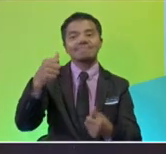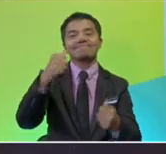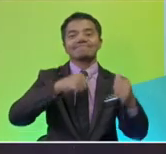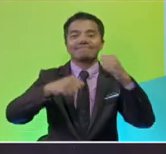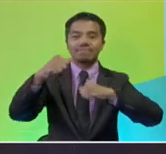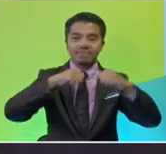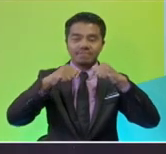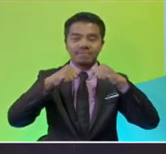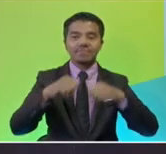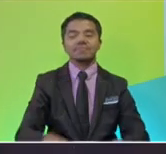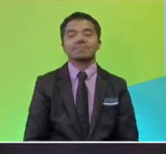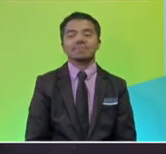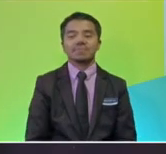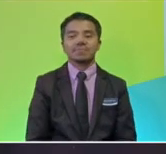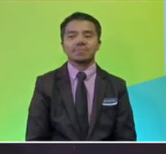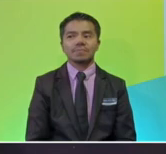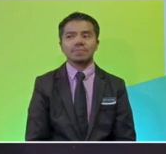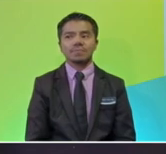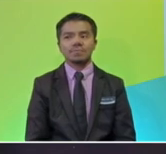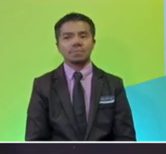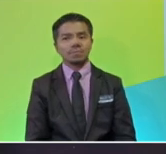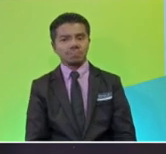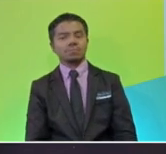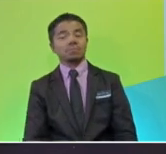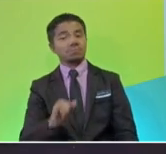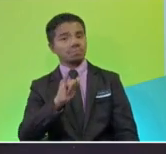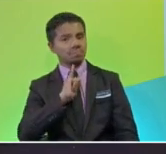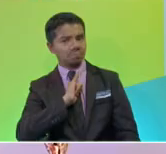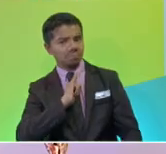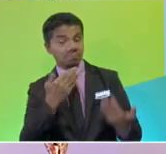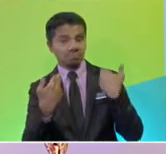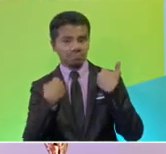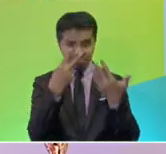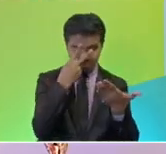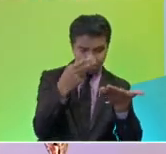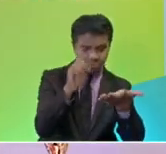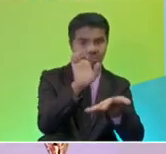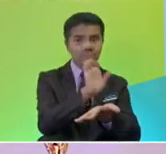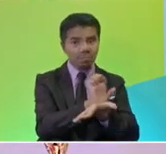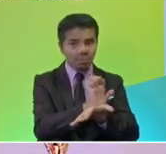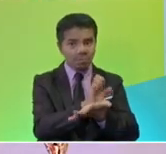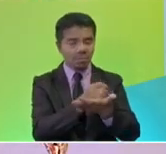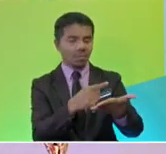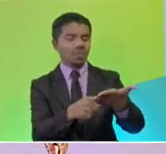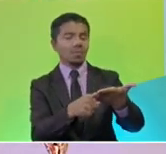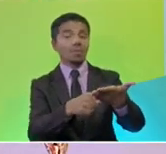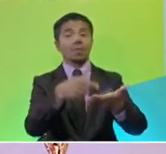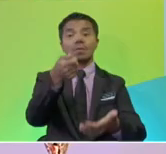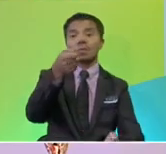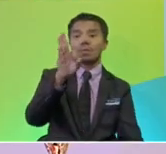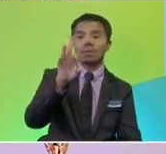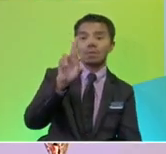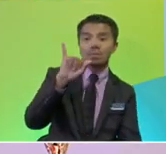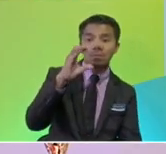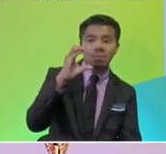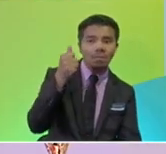great, thank you All for right. asking. Oh, Mr. Warit, I just got an email from a school in Africa. Okay. So they actually invited all